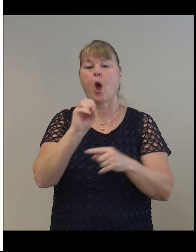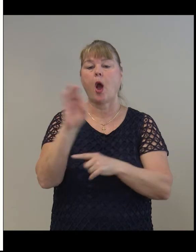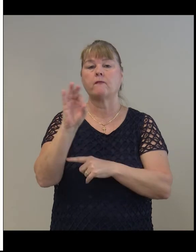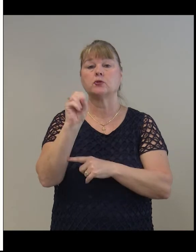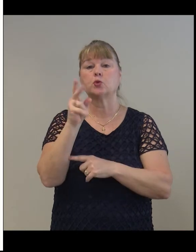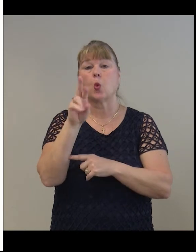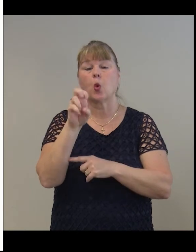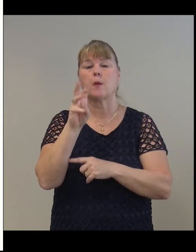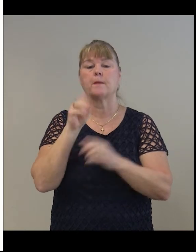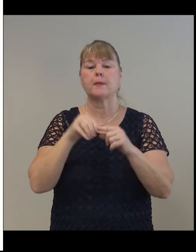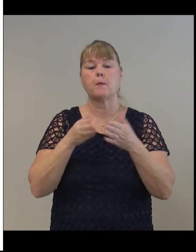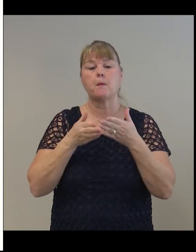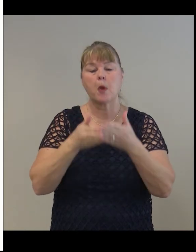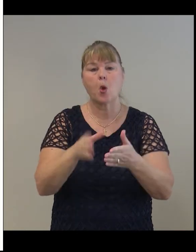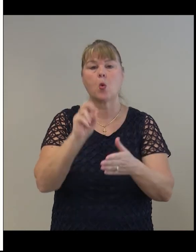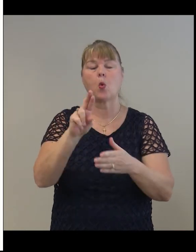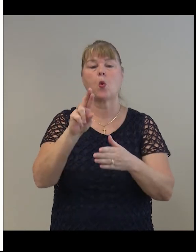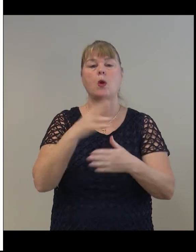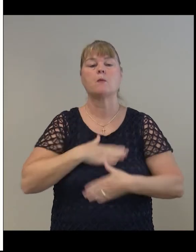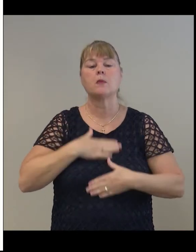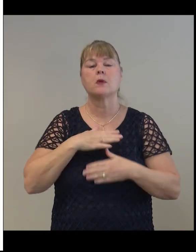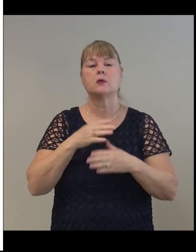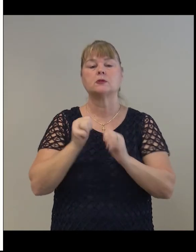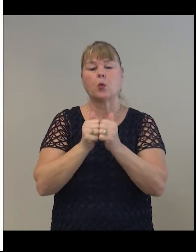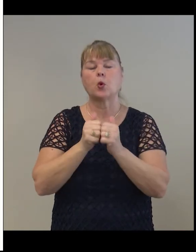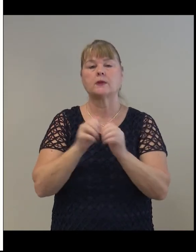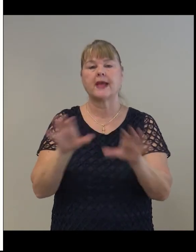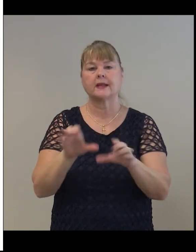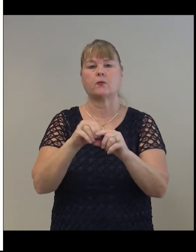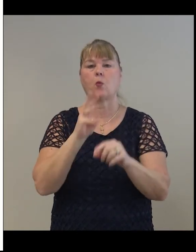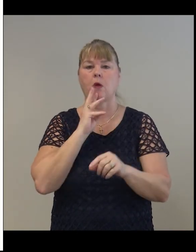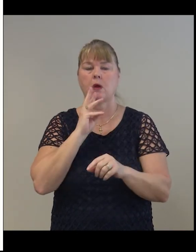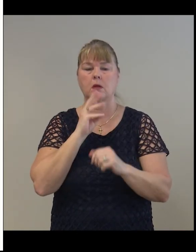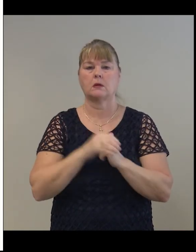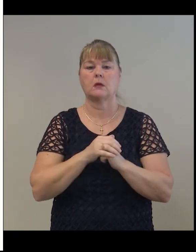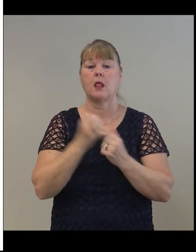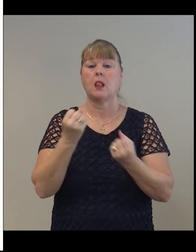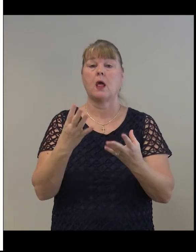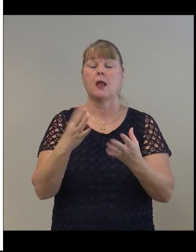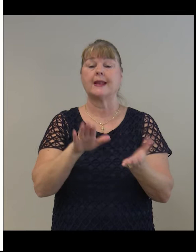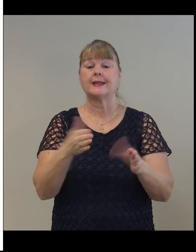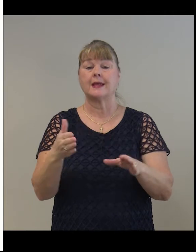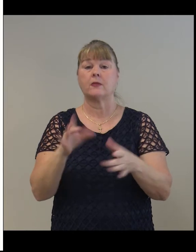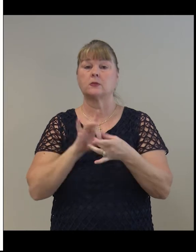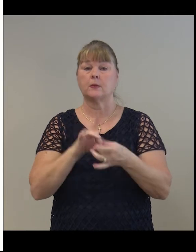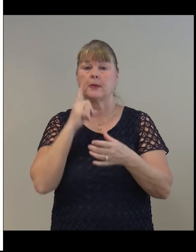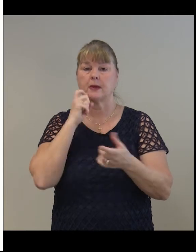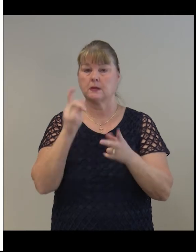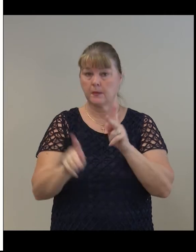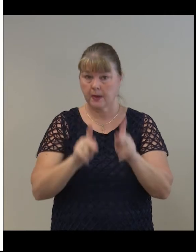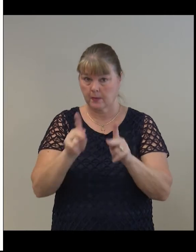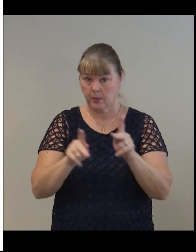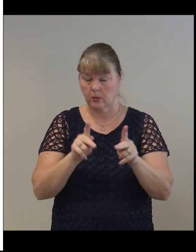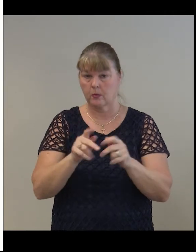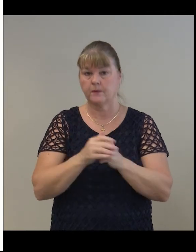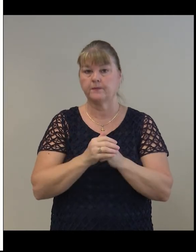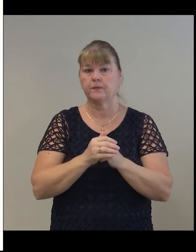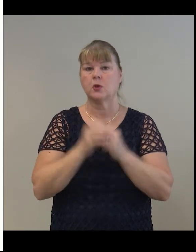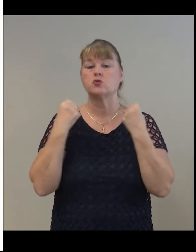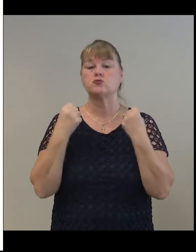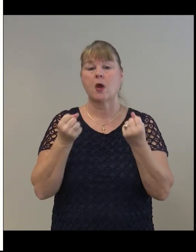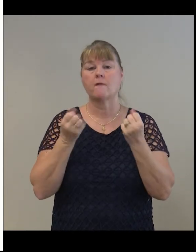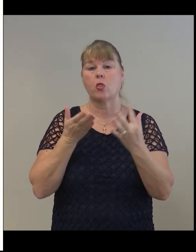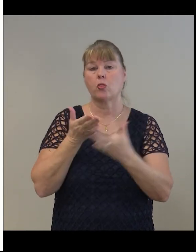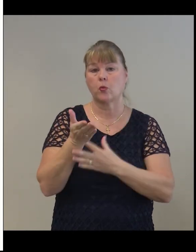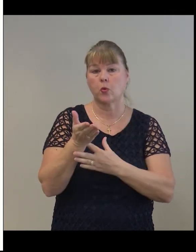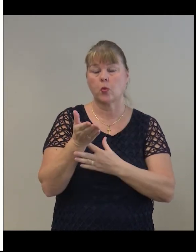people in boats or in crafts. A lot of those deaths are associated because people are